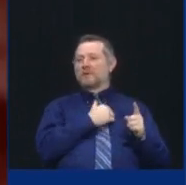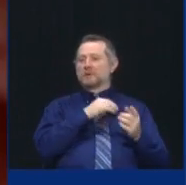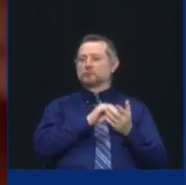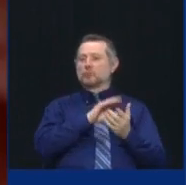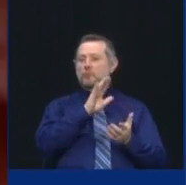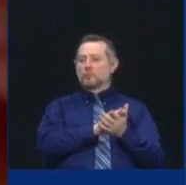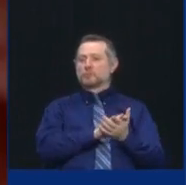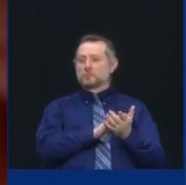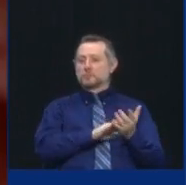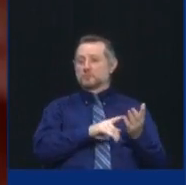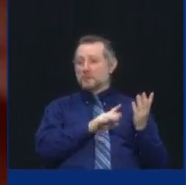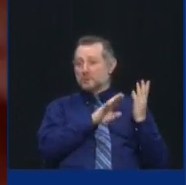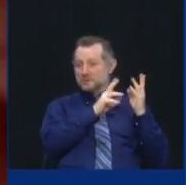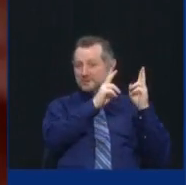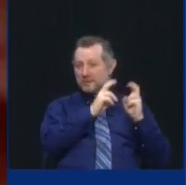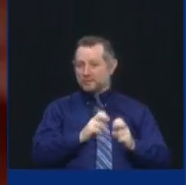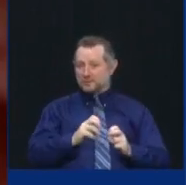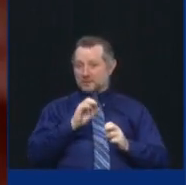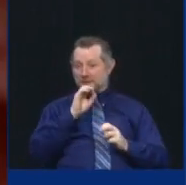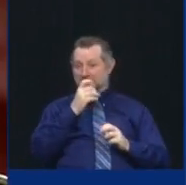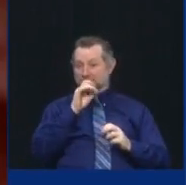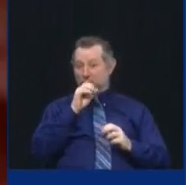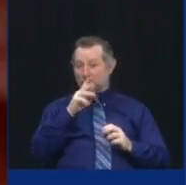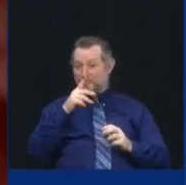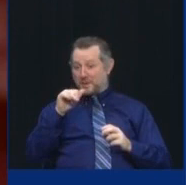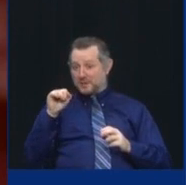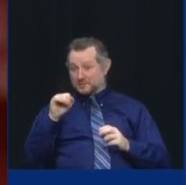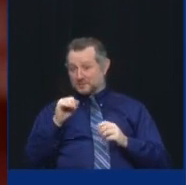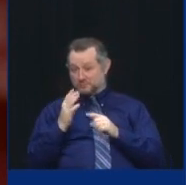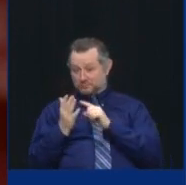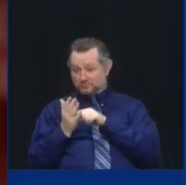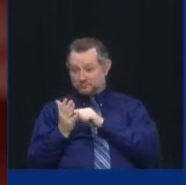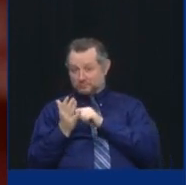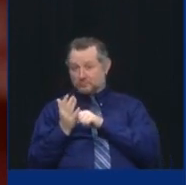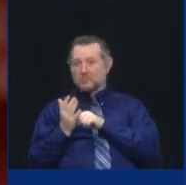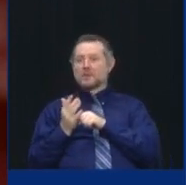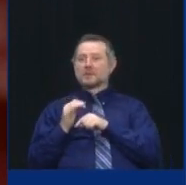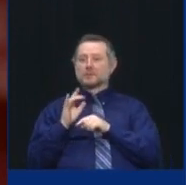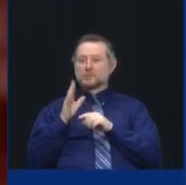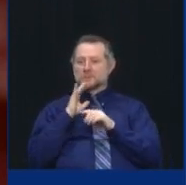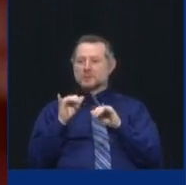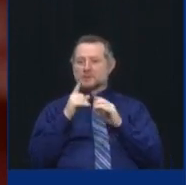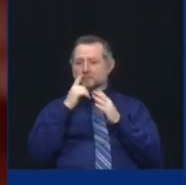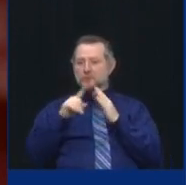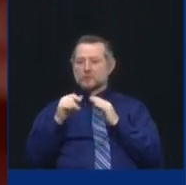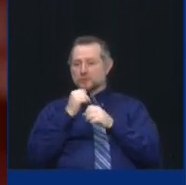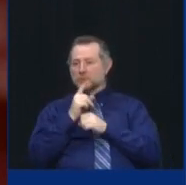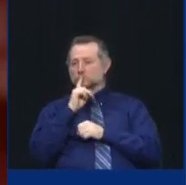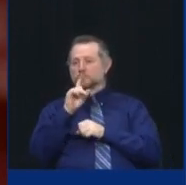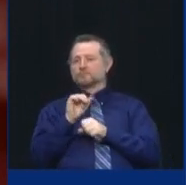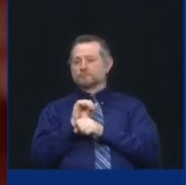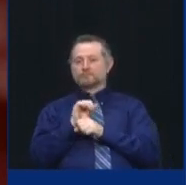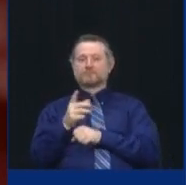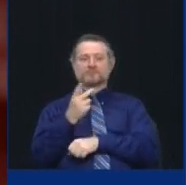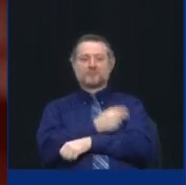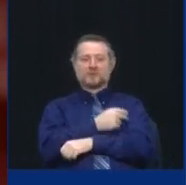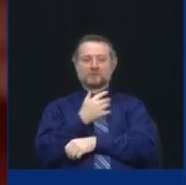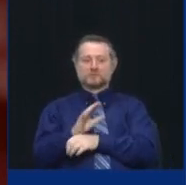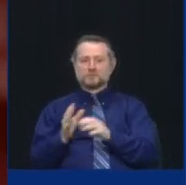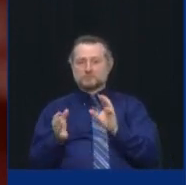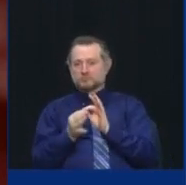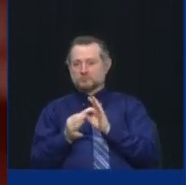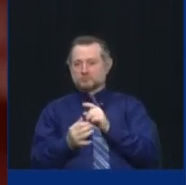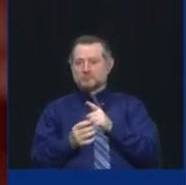up against the state system, which is confirming that you have gotten a vaccine. Okay. It's transparent. It's for